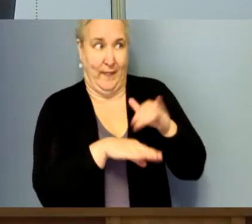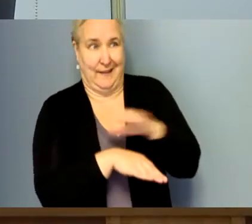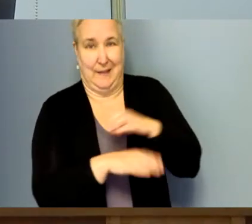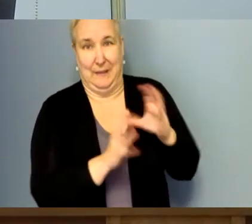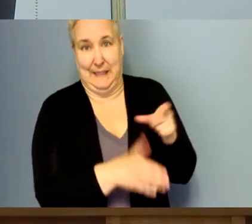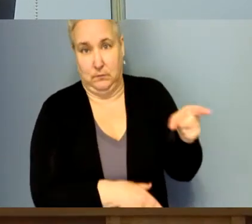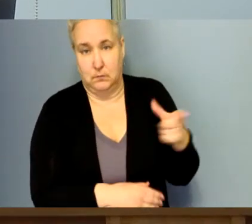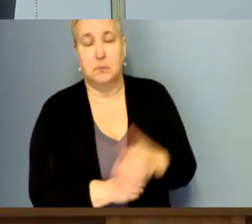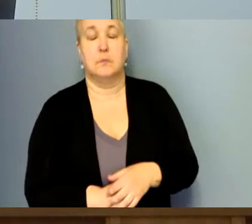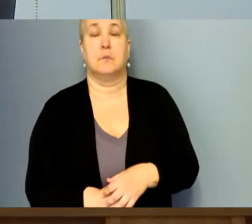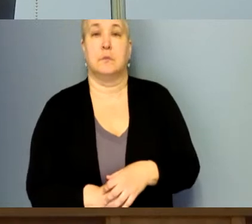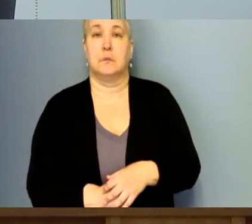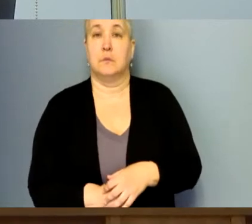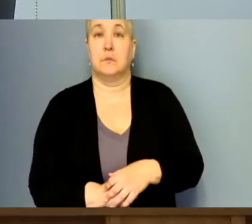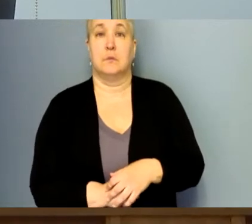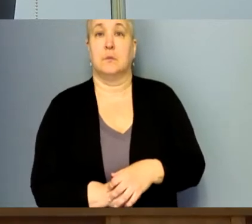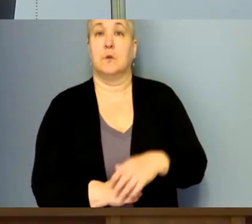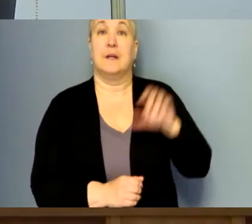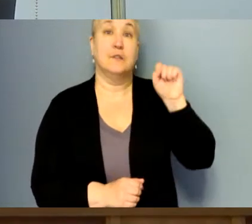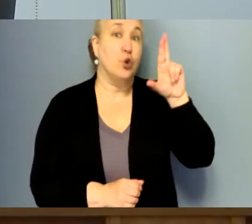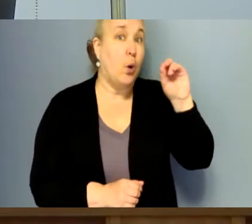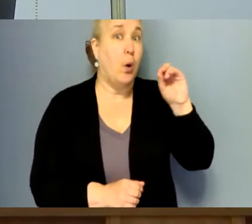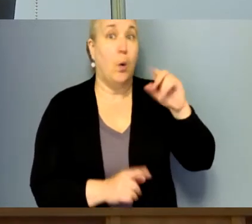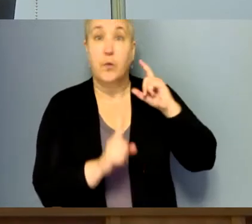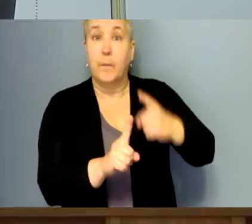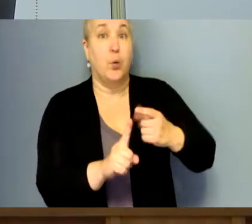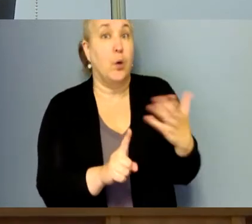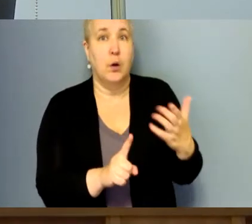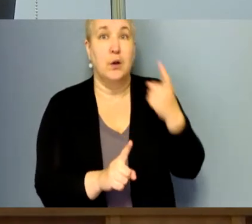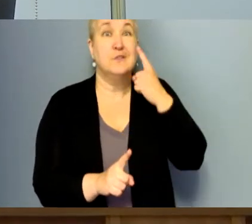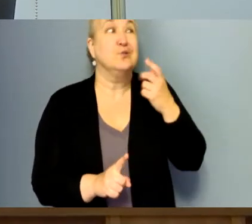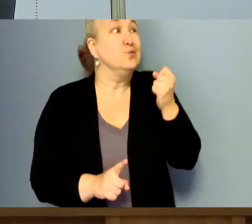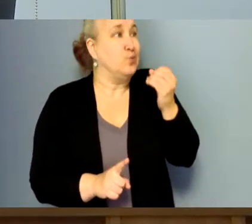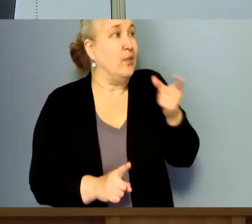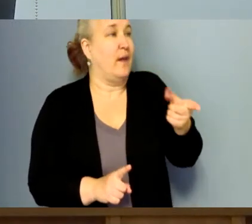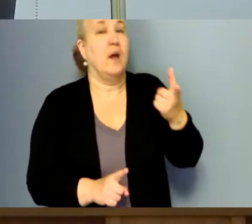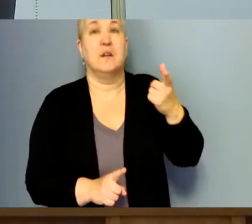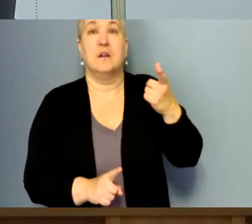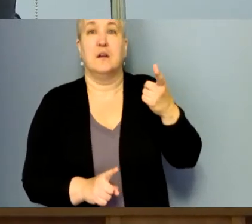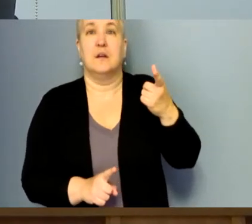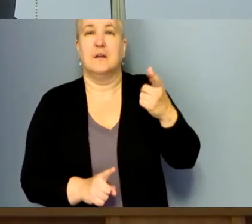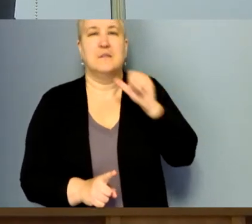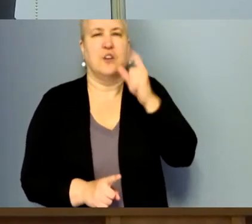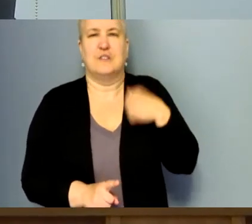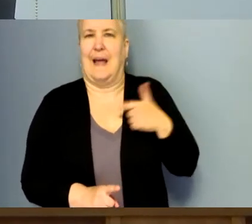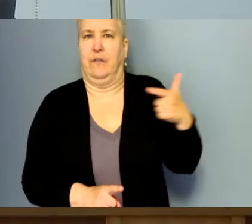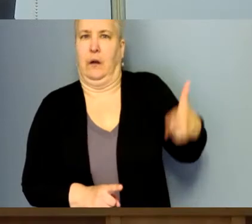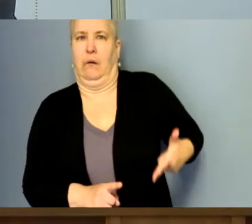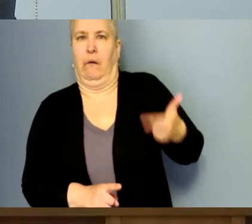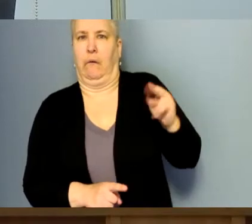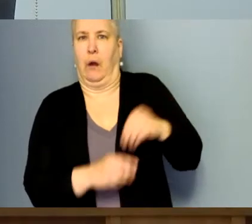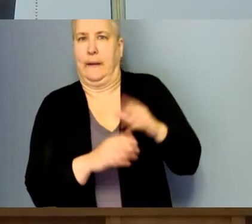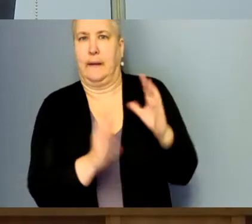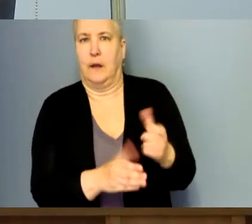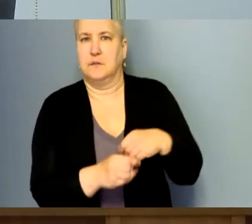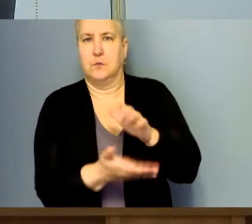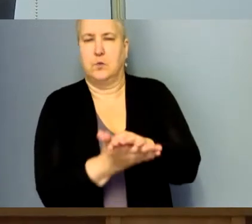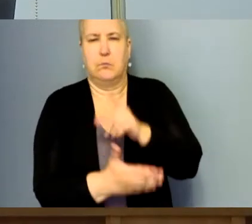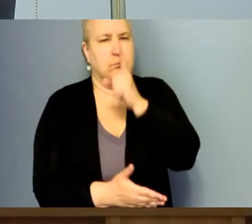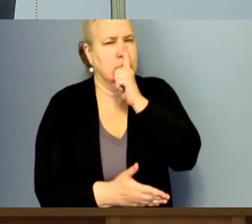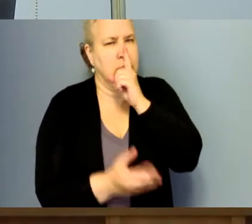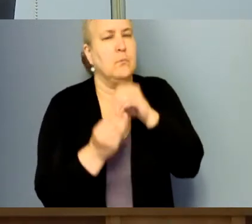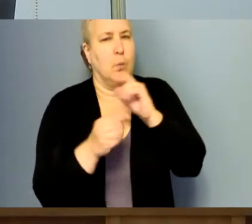that committee. The whole point of a school resource officer is really so that they not just having a gun in the classroom or in a school. It's more about